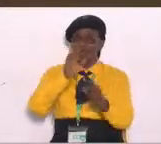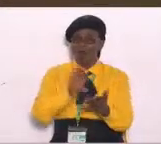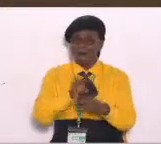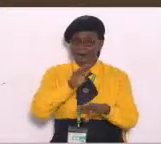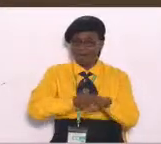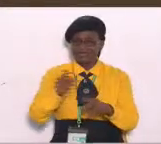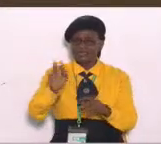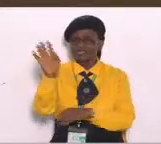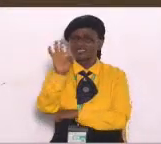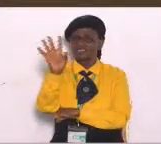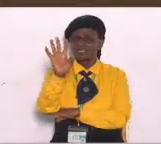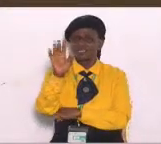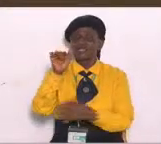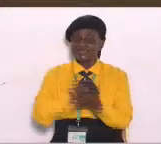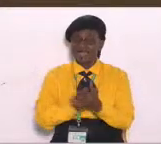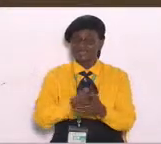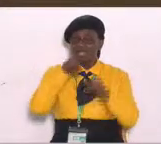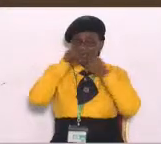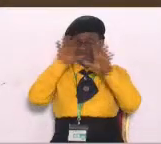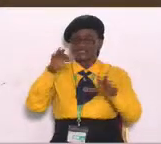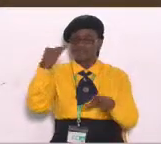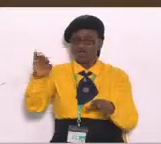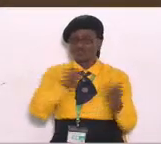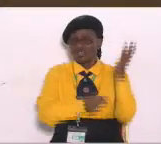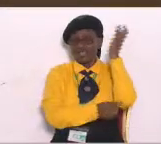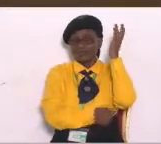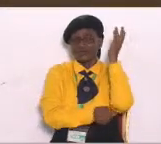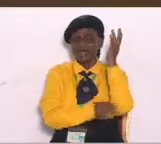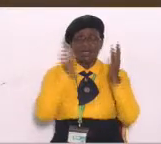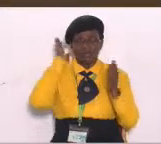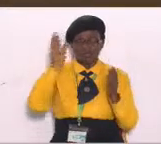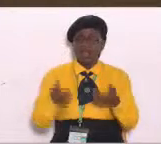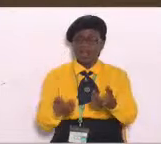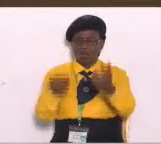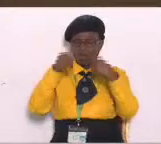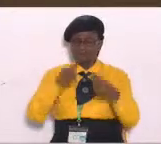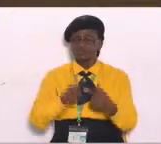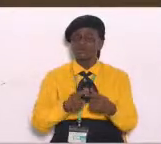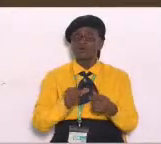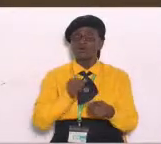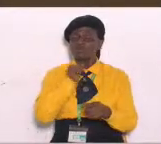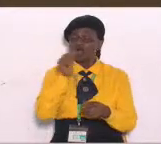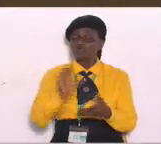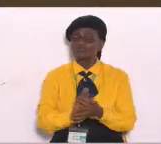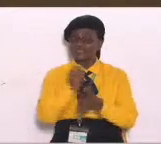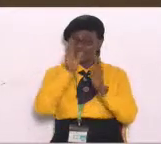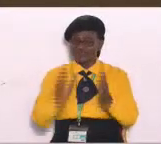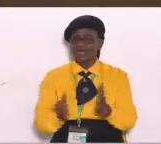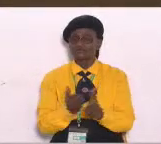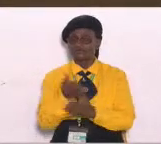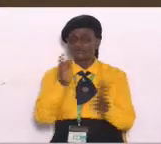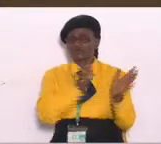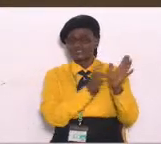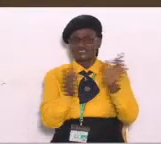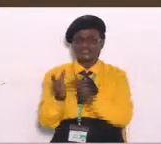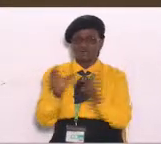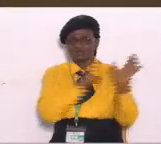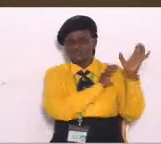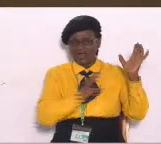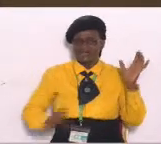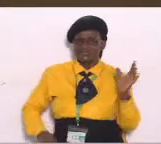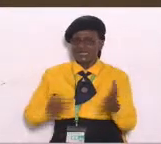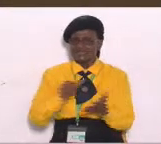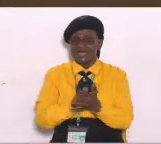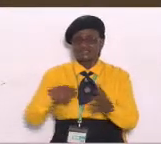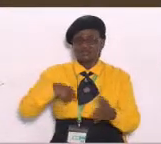that the blessing of Abraham might come on the Gentiles through Jesus Christ, that we might